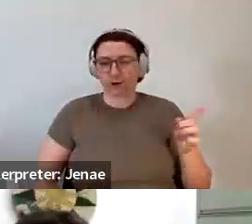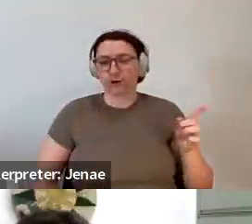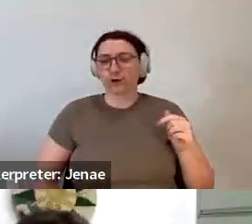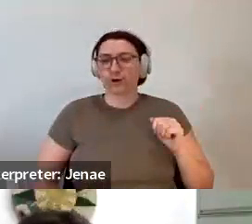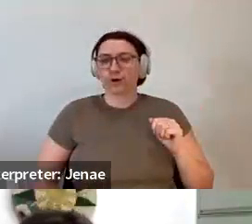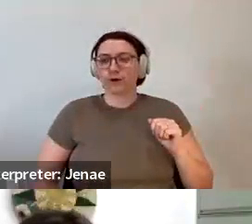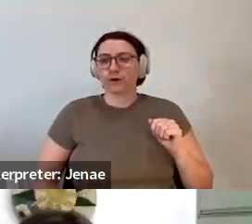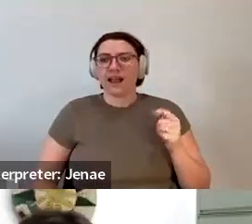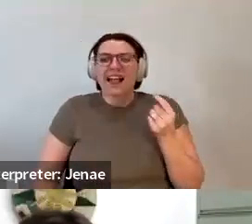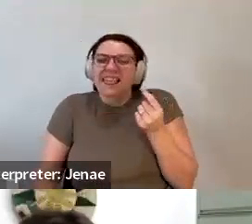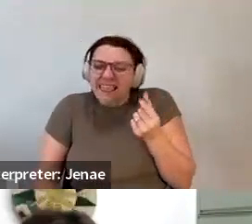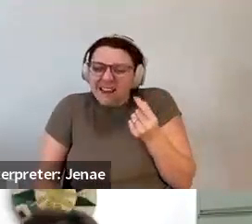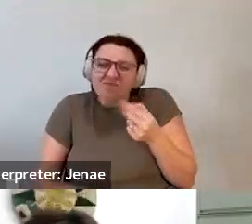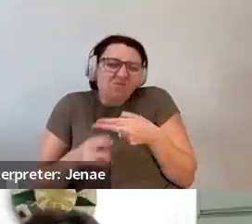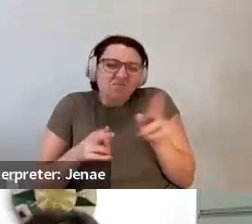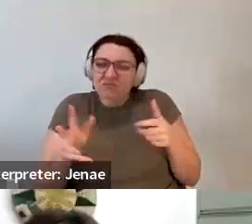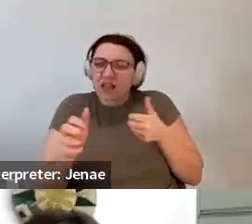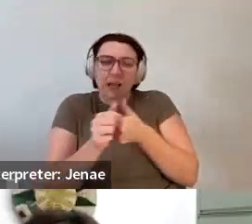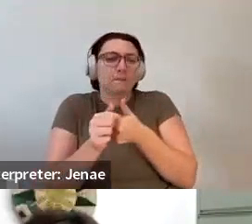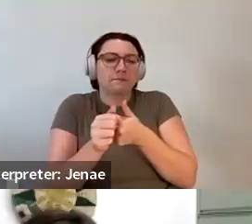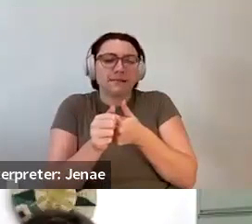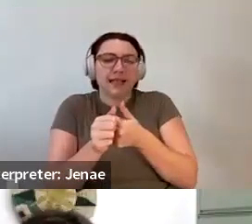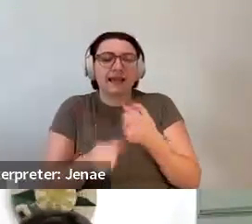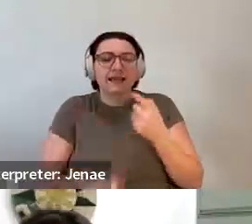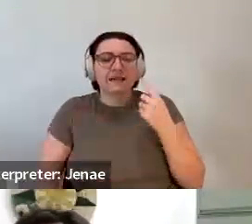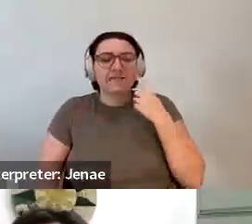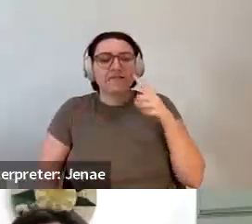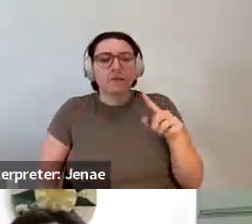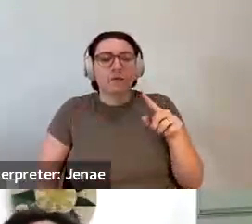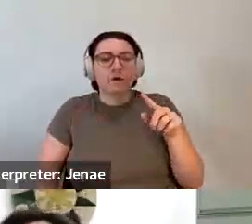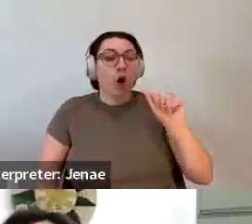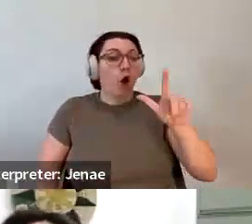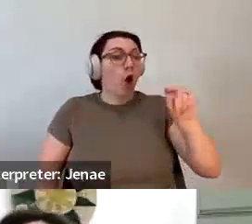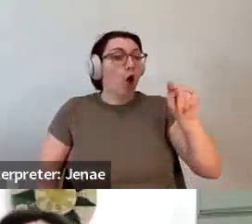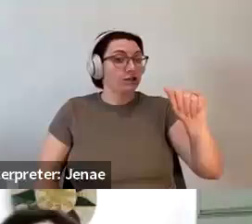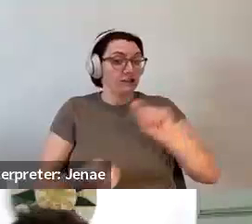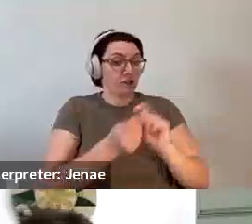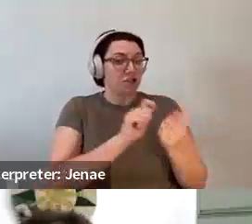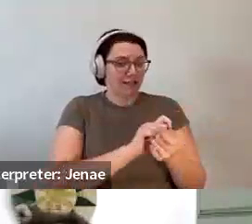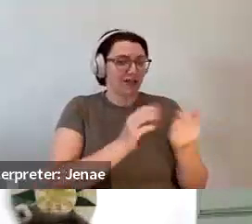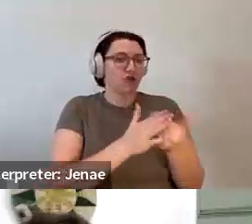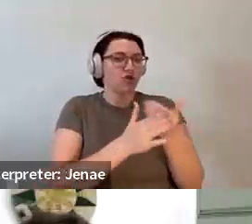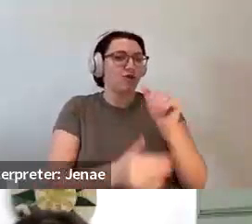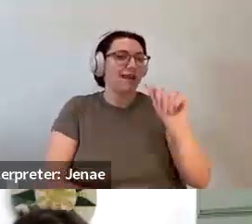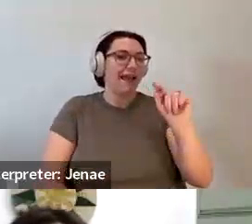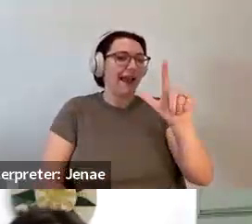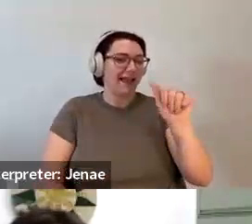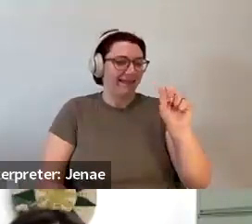going to give a little update as it relates to the change over at Alta to our new Atlas